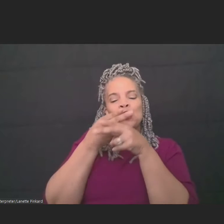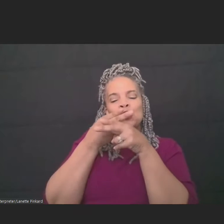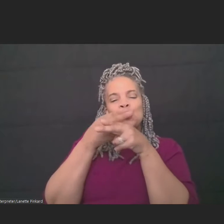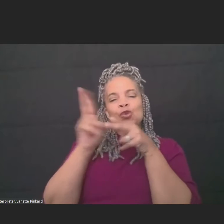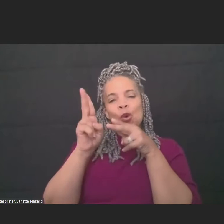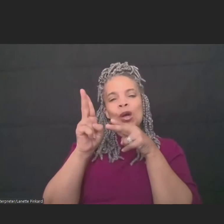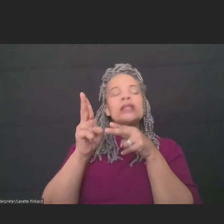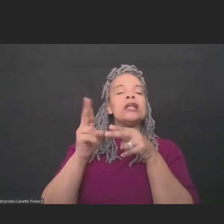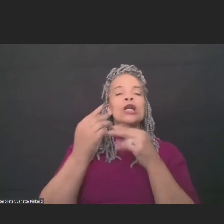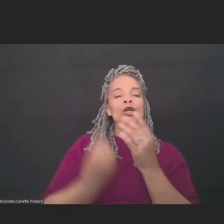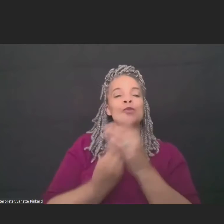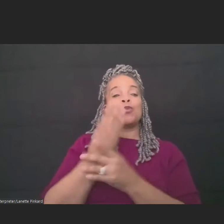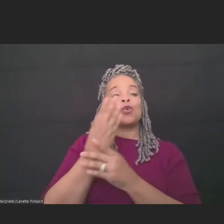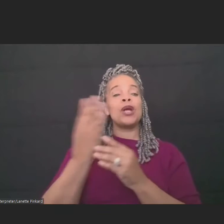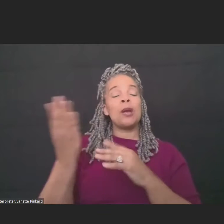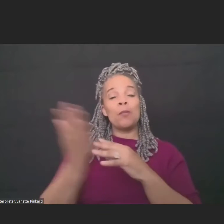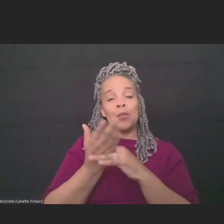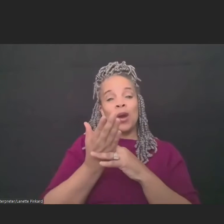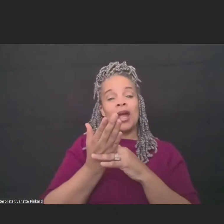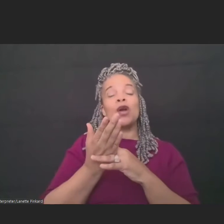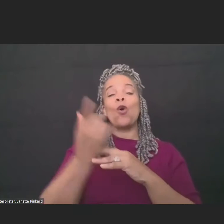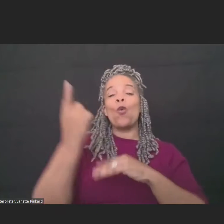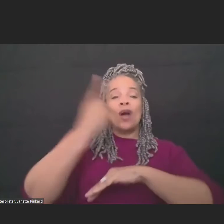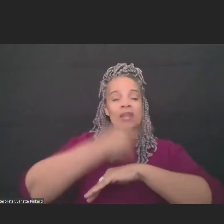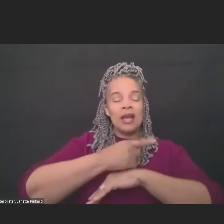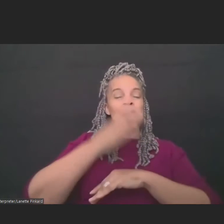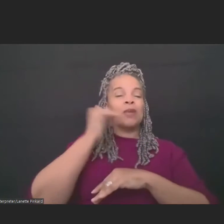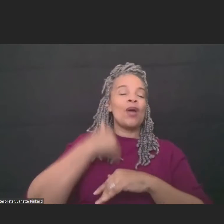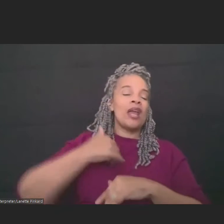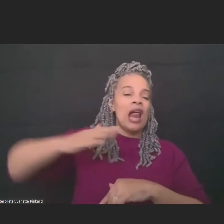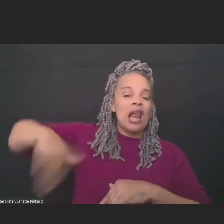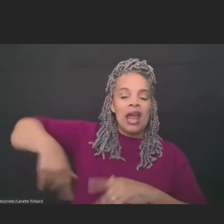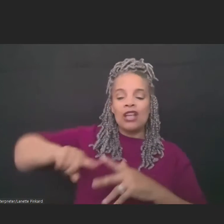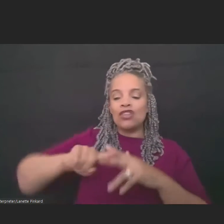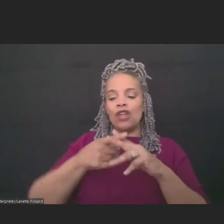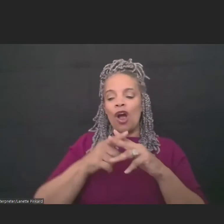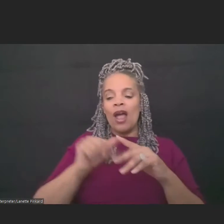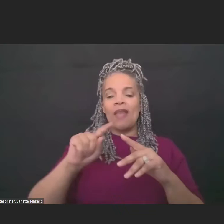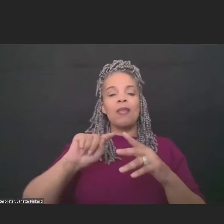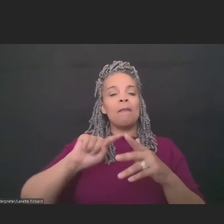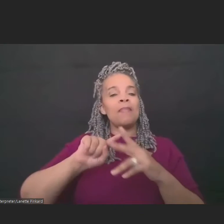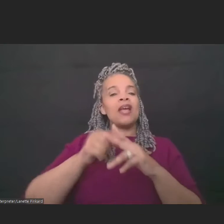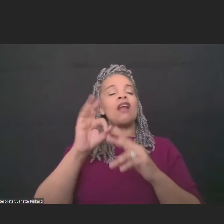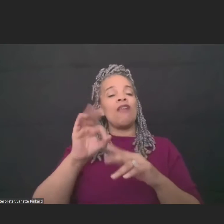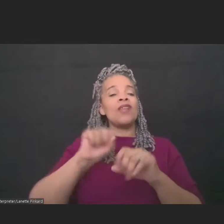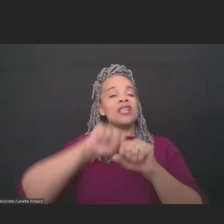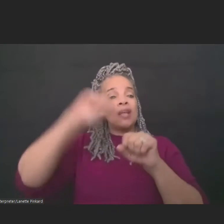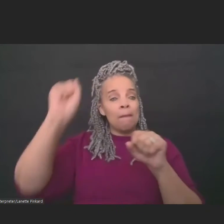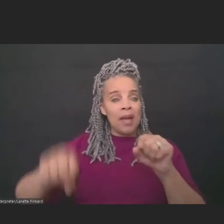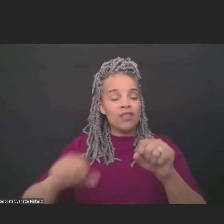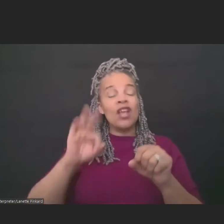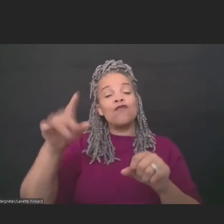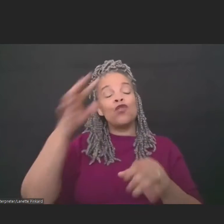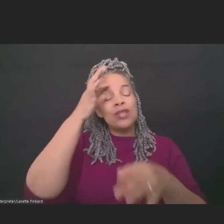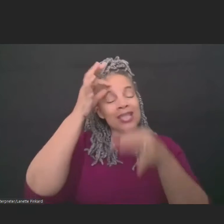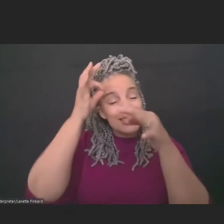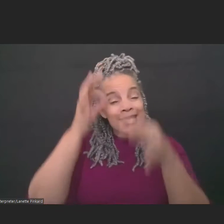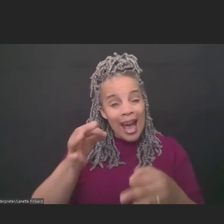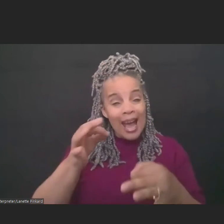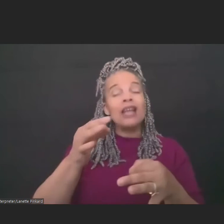day, because we have a late start related to the beginning of the semester. If you decide to go on spring